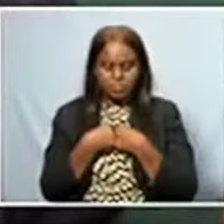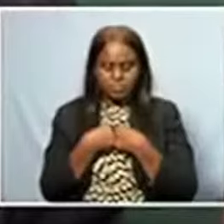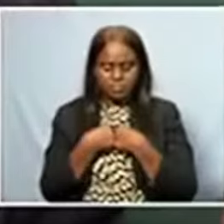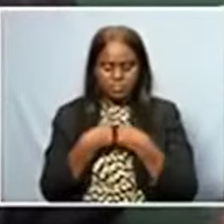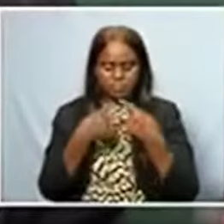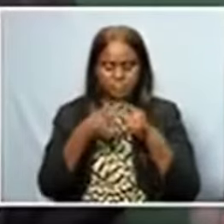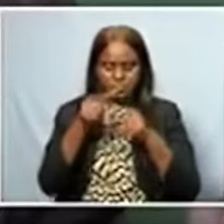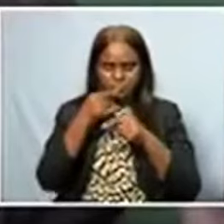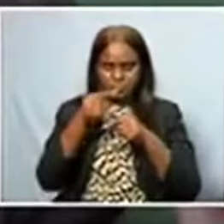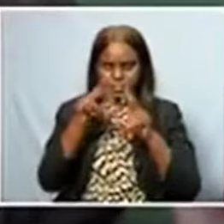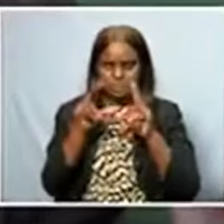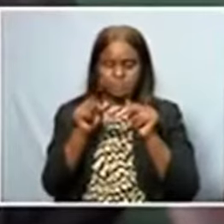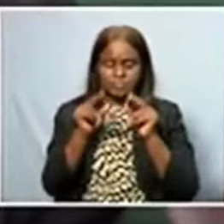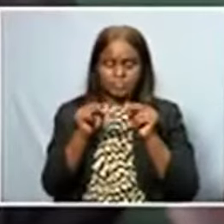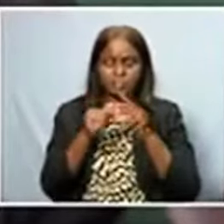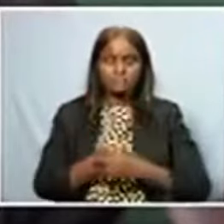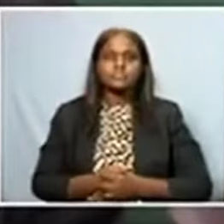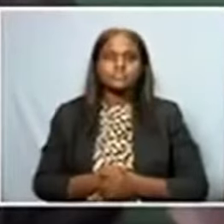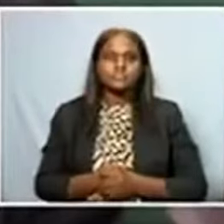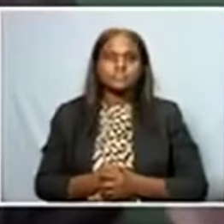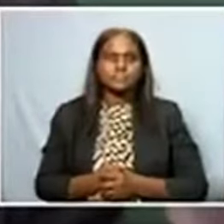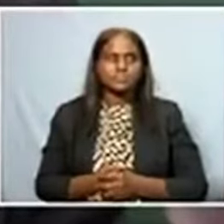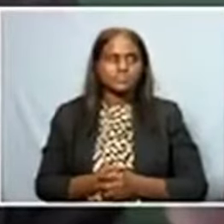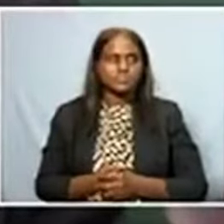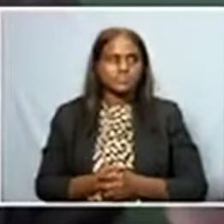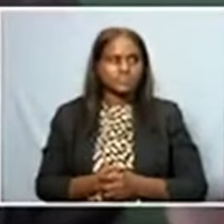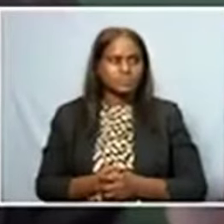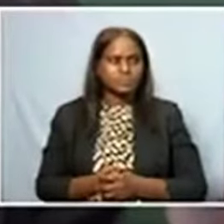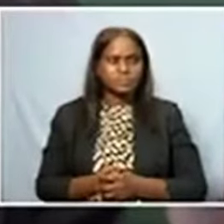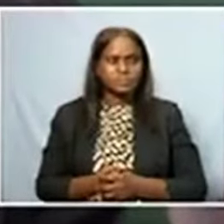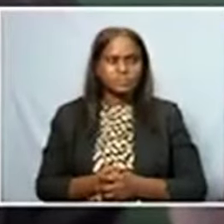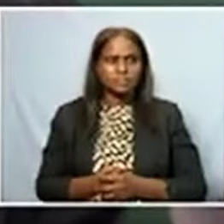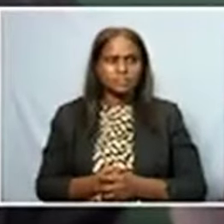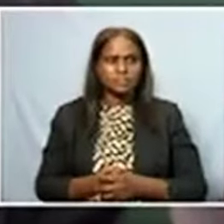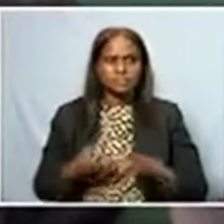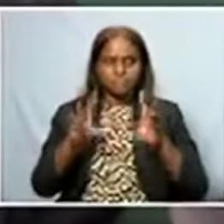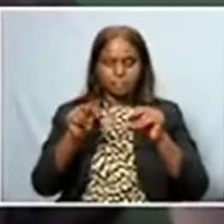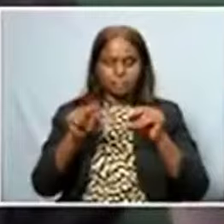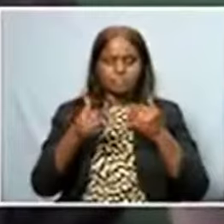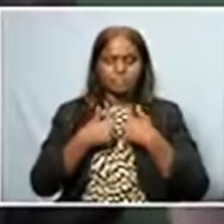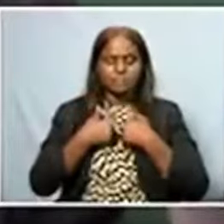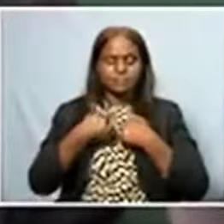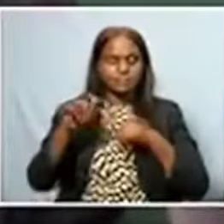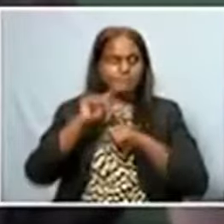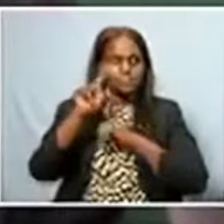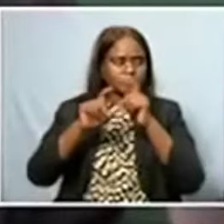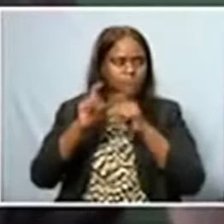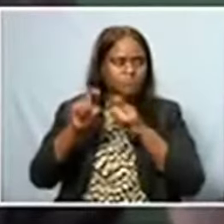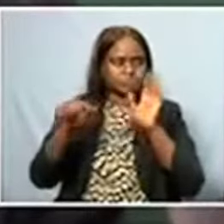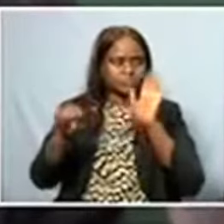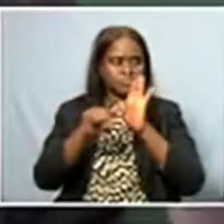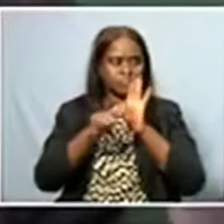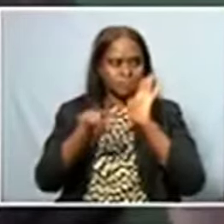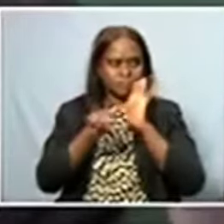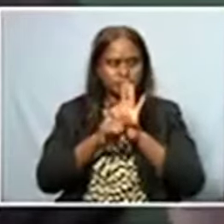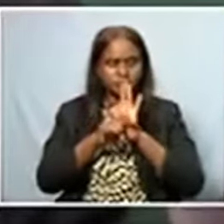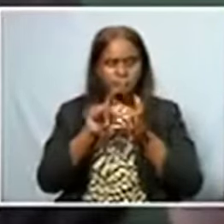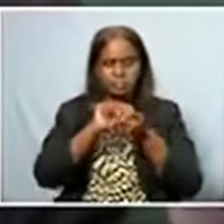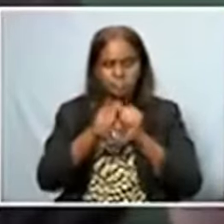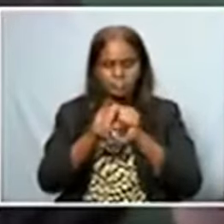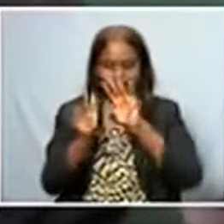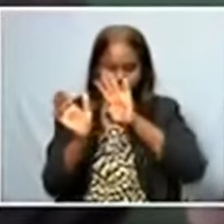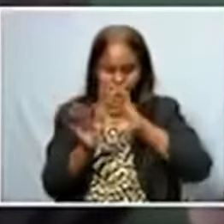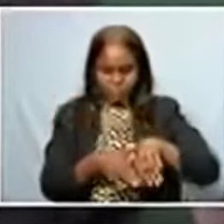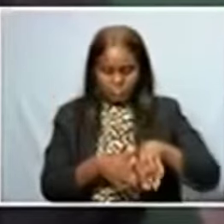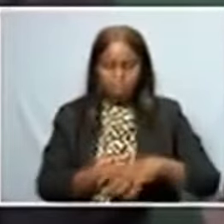Of the contrary, say no. No. The noes have it. The question is in the negative. Amendment